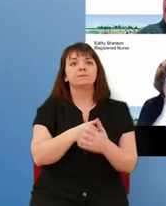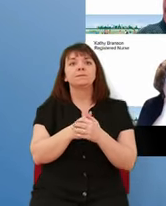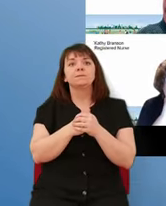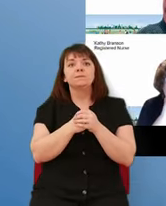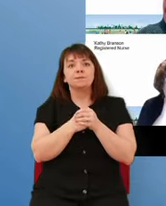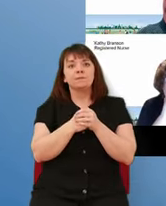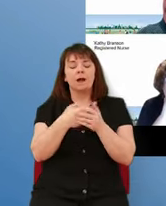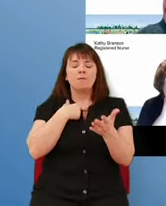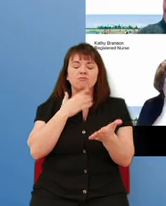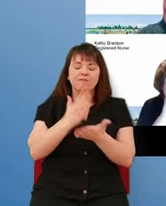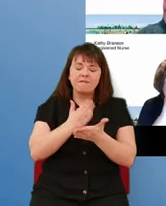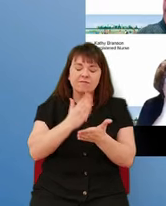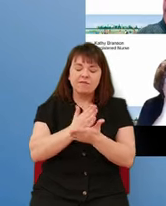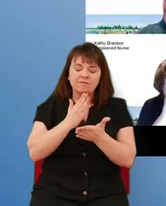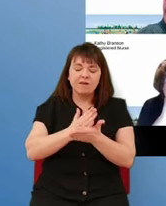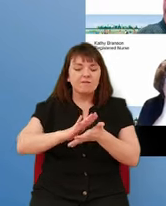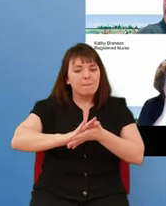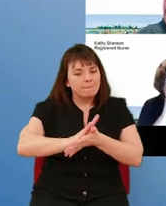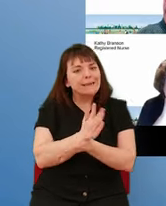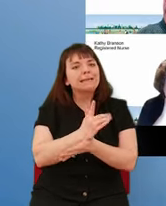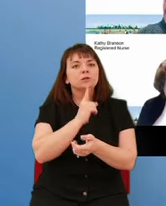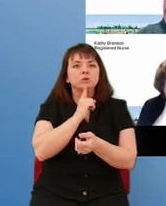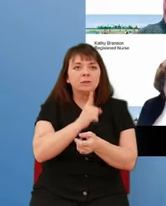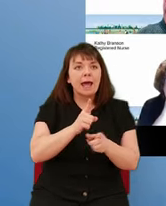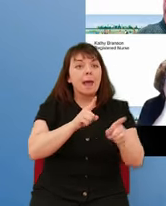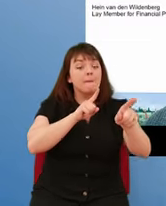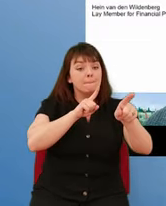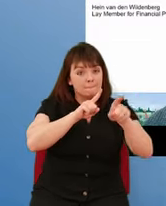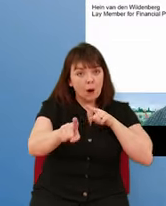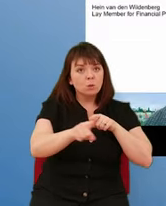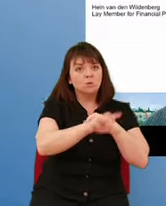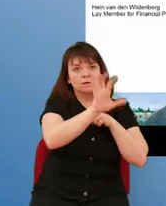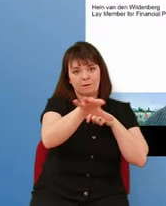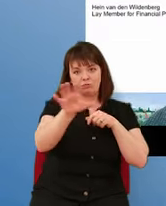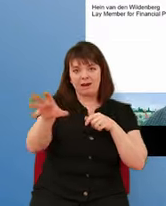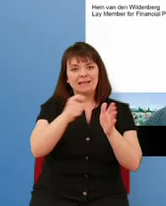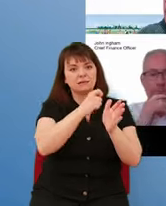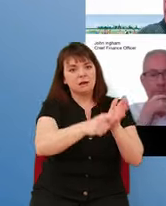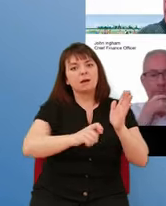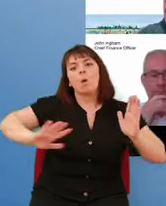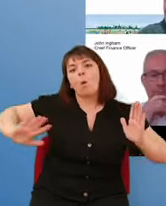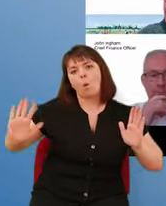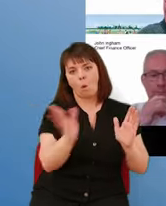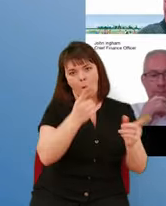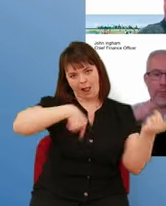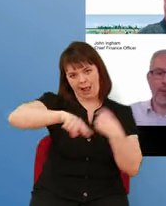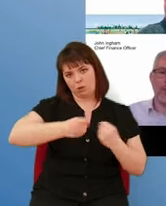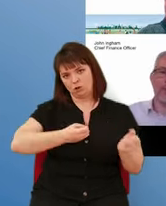offered. So across the board, we have, I think, met the brief from that perspective.